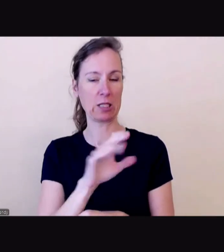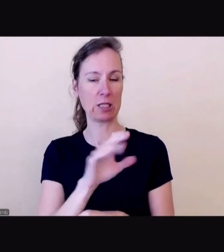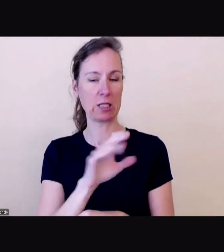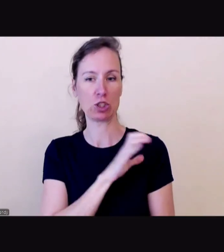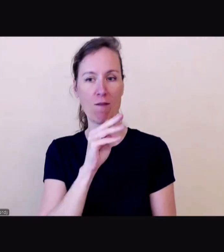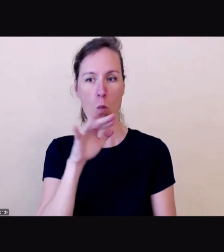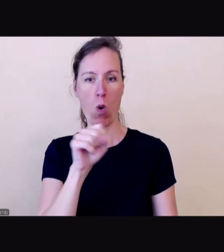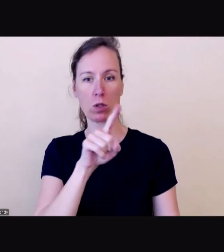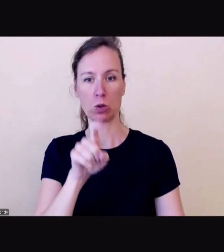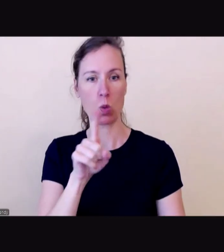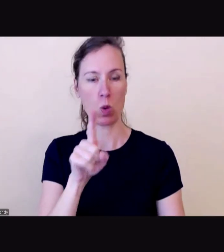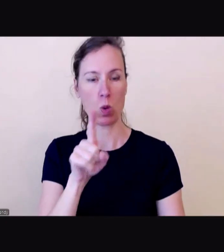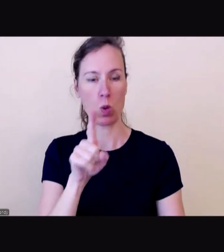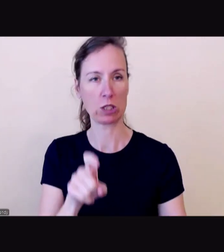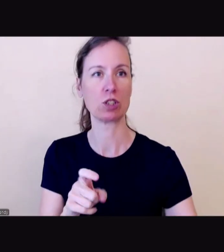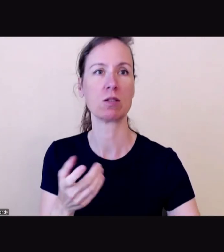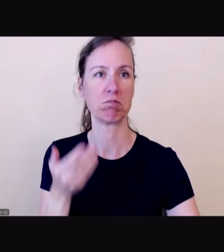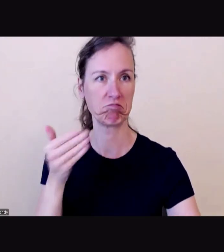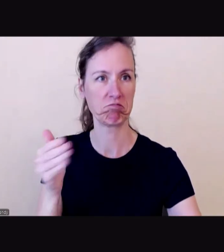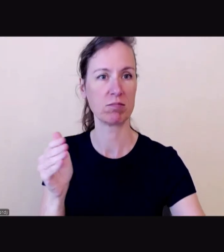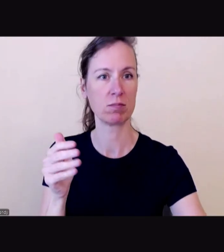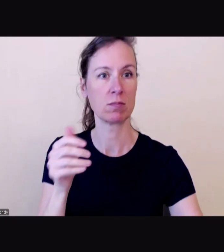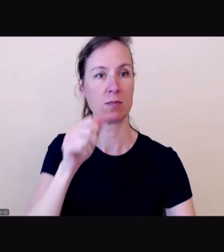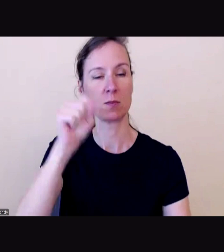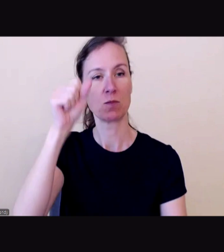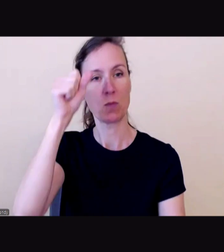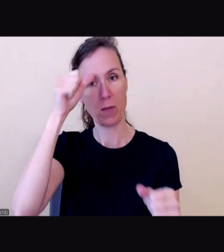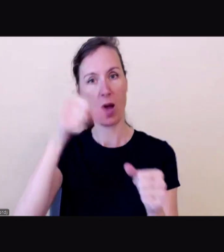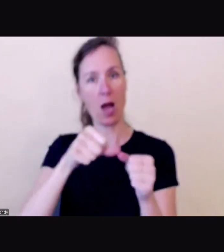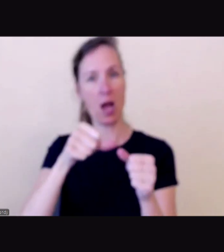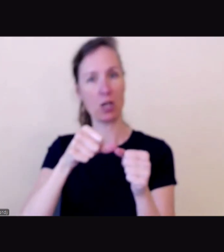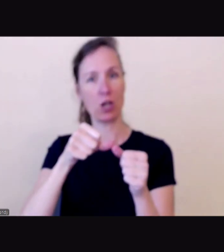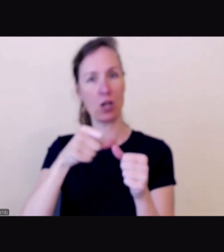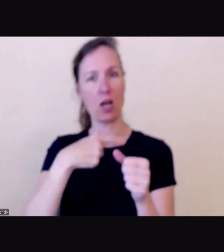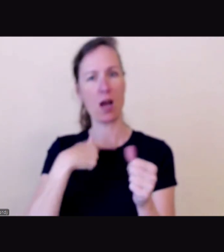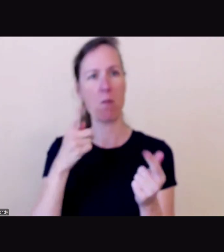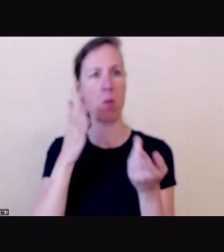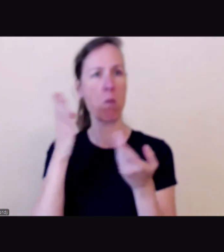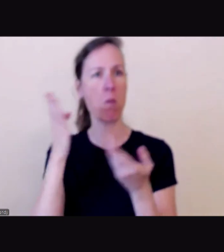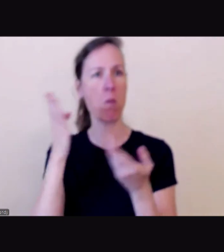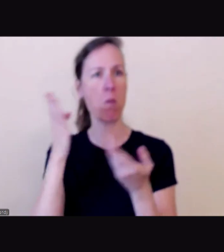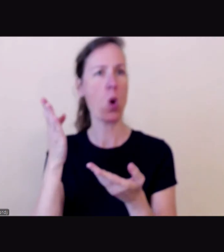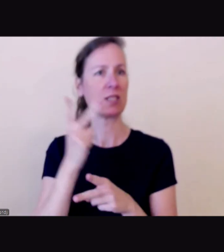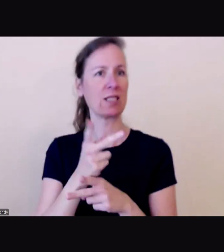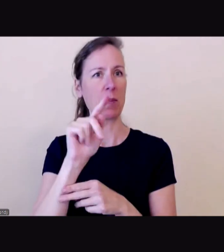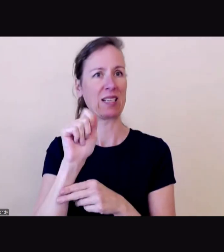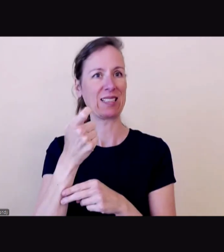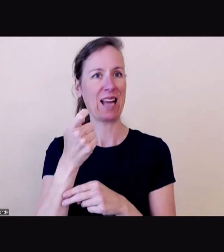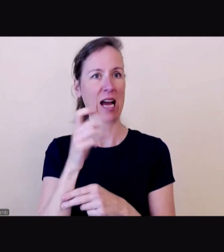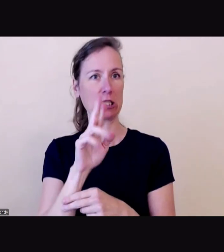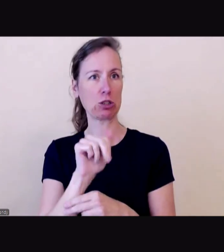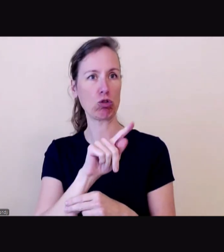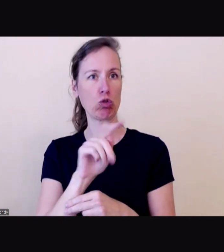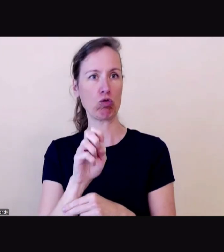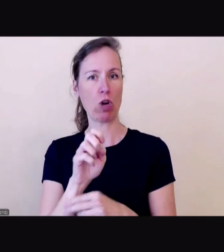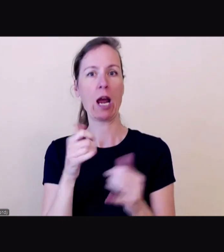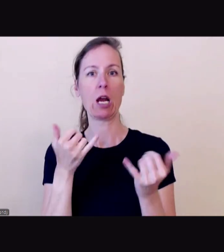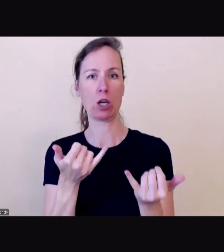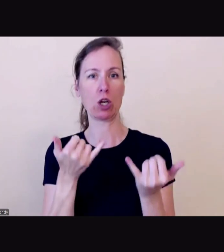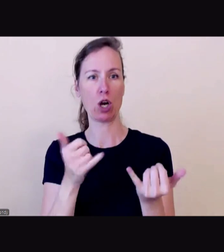questions. Just as a reminder, I am proposing that we keep the tax rate at the current rate